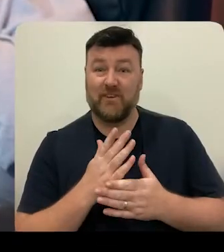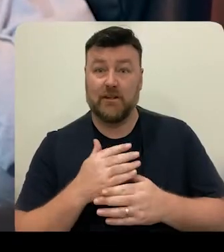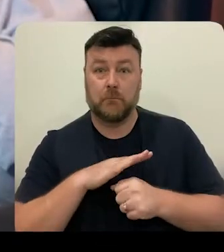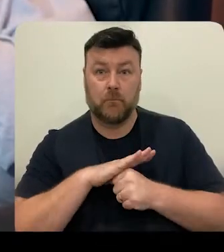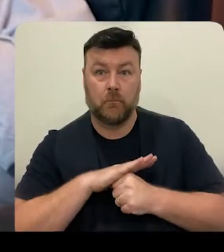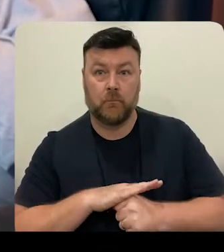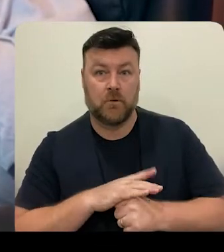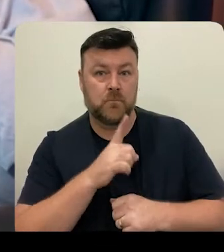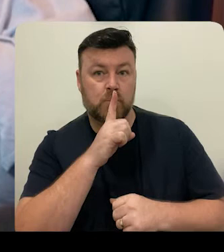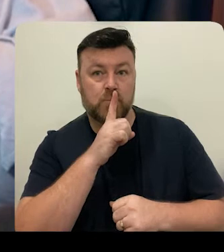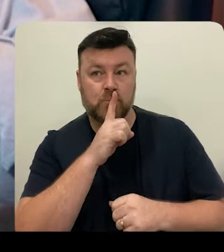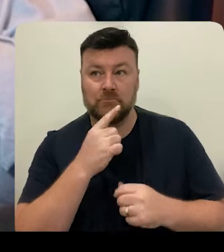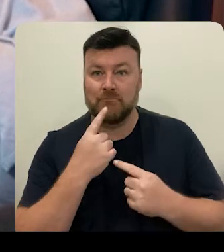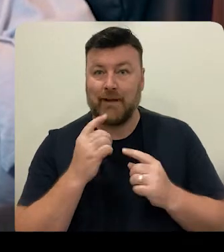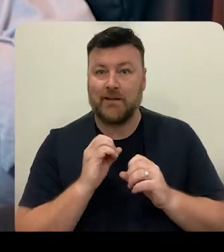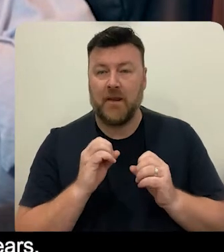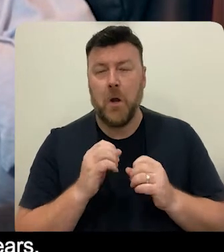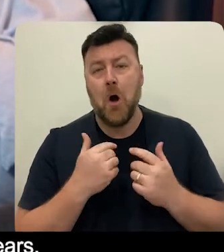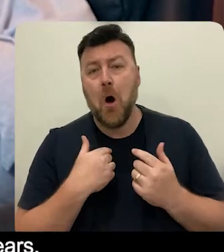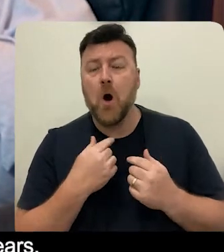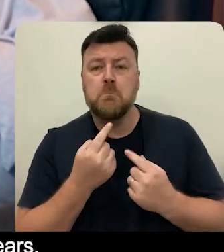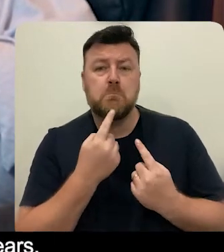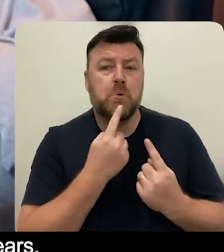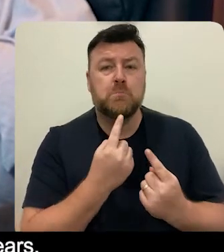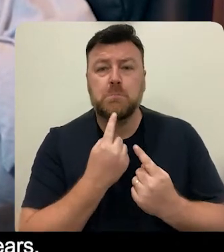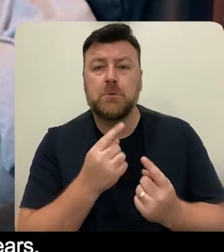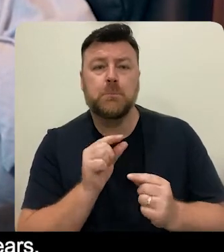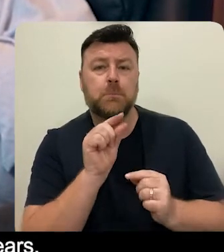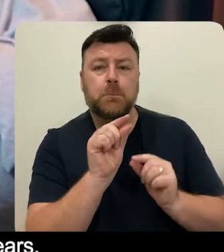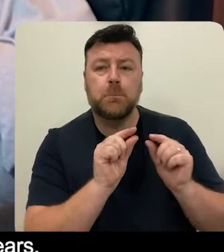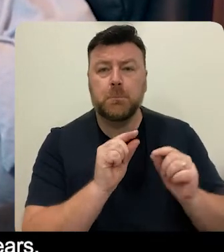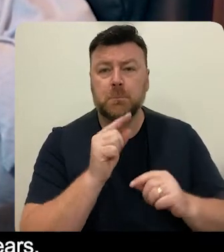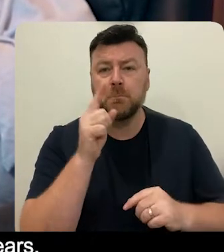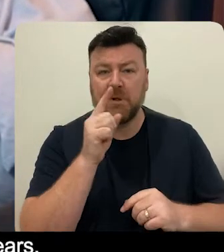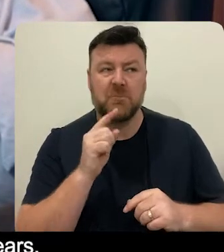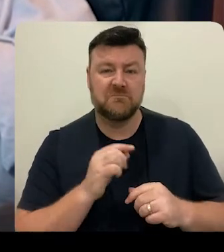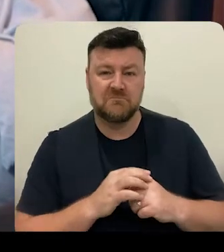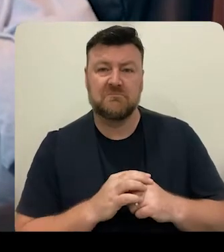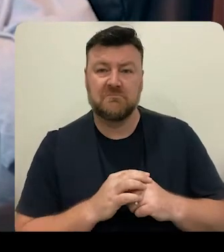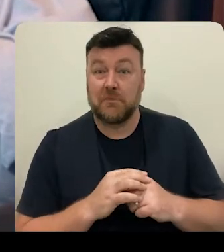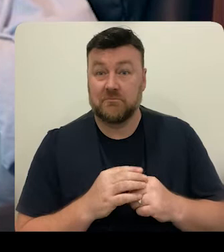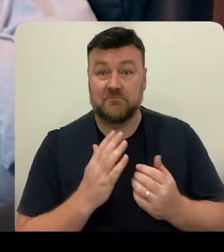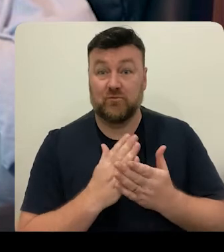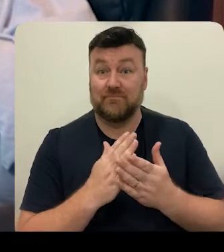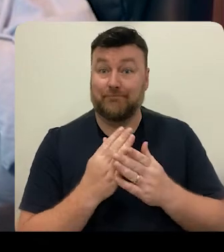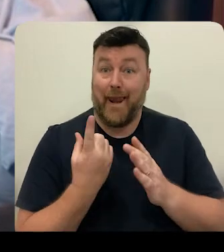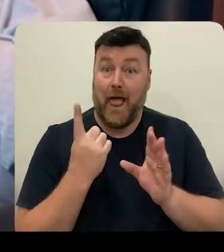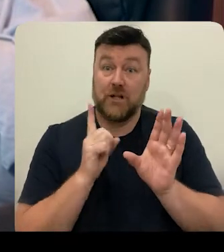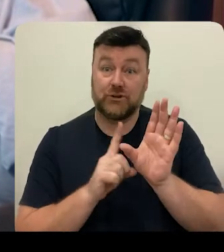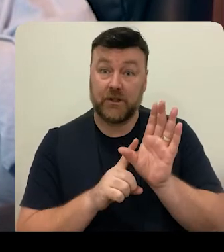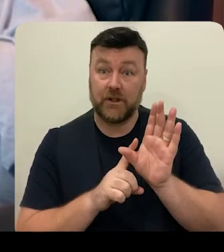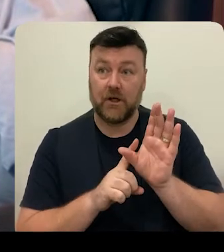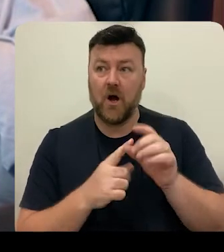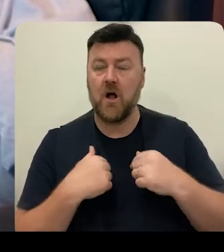Well, I kind of buried it, and I didn't tell people about it until I told a few select close friends over the years. But last year